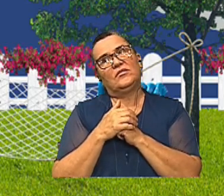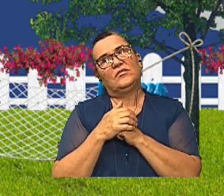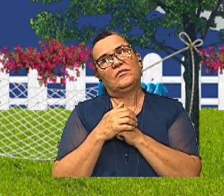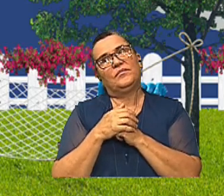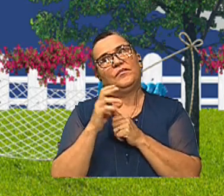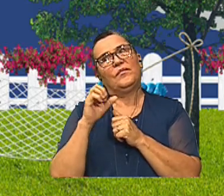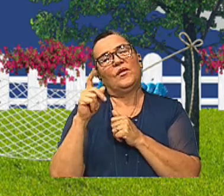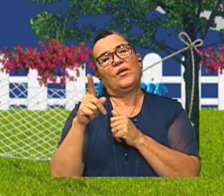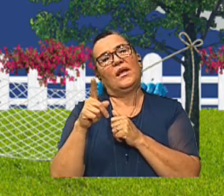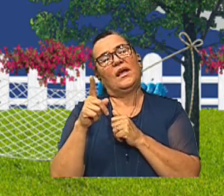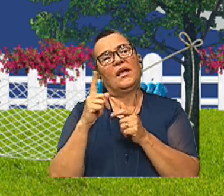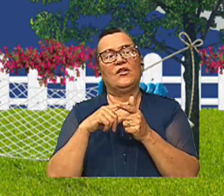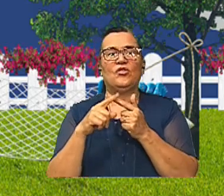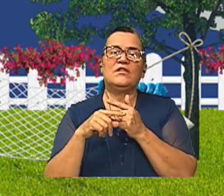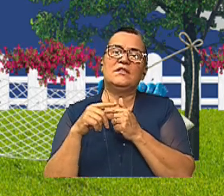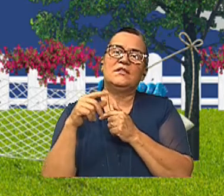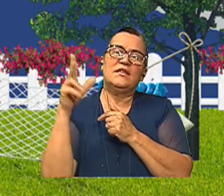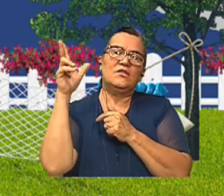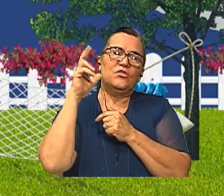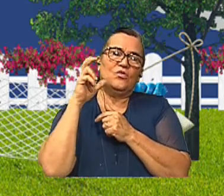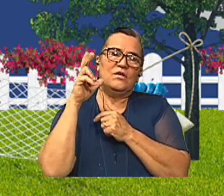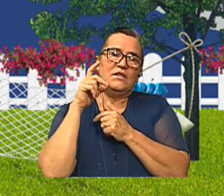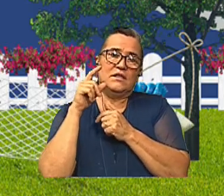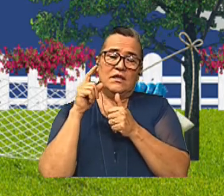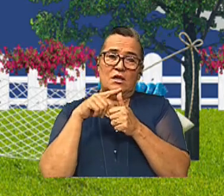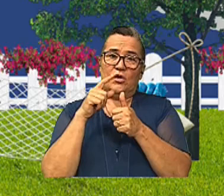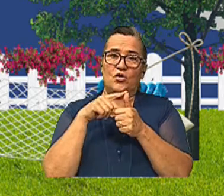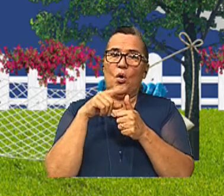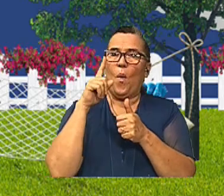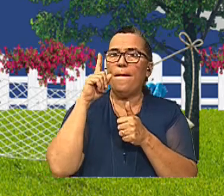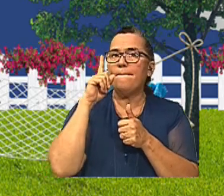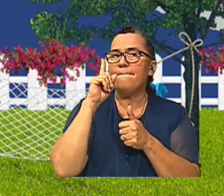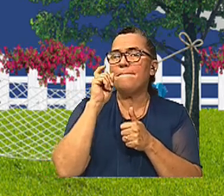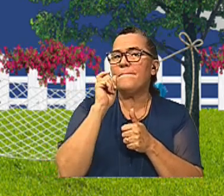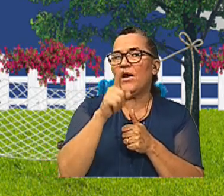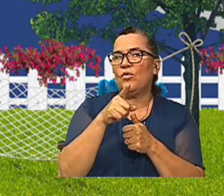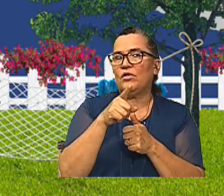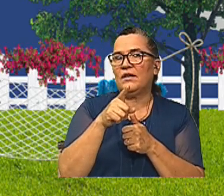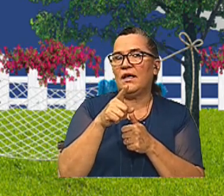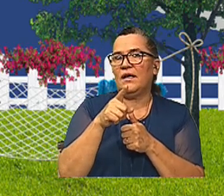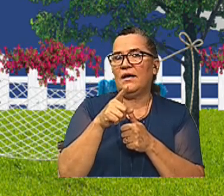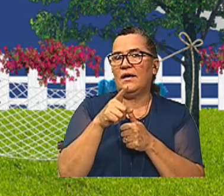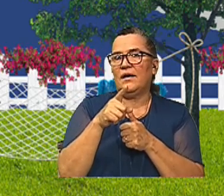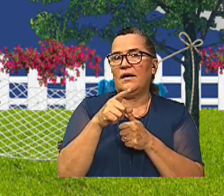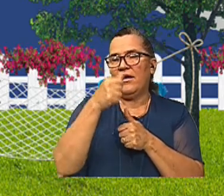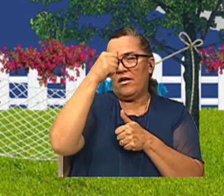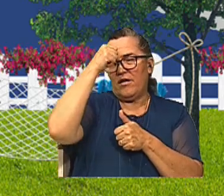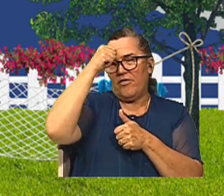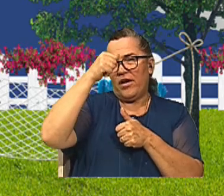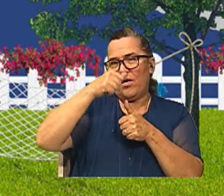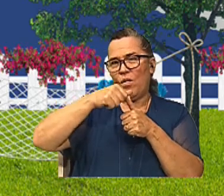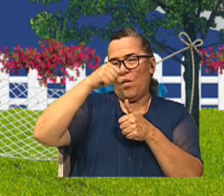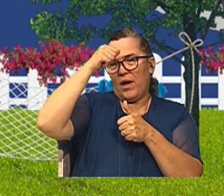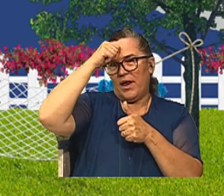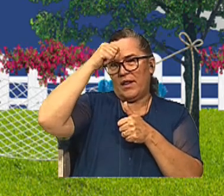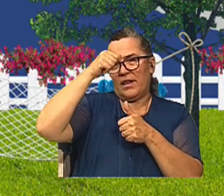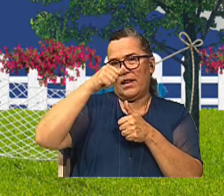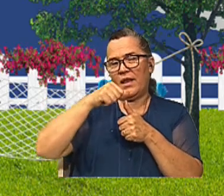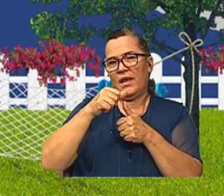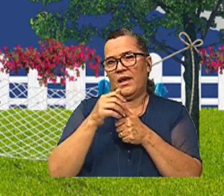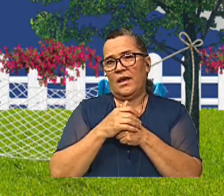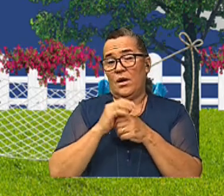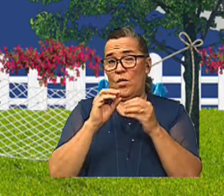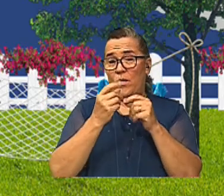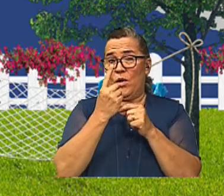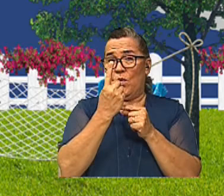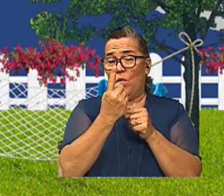Okay, listen up. I'm going to tell you, try to remember, guys, try to remember. Number